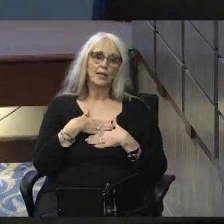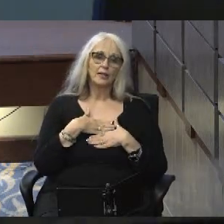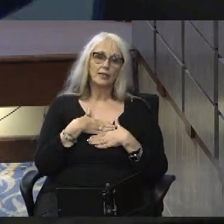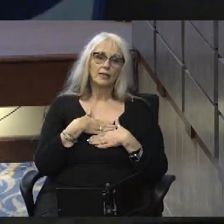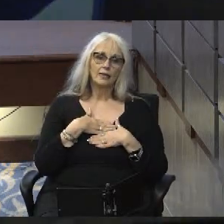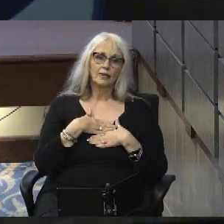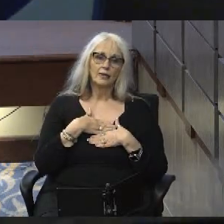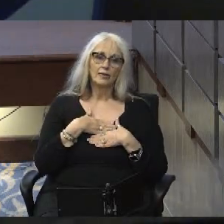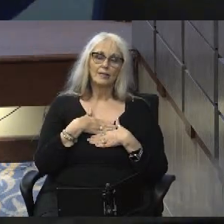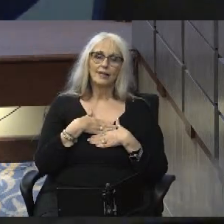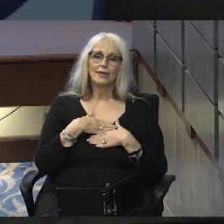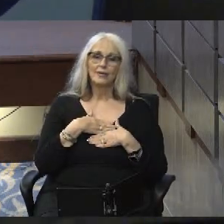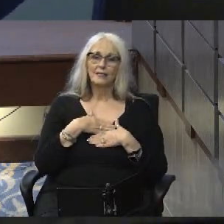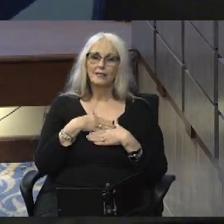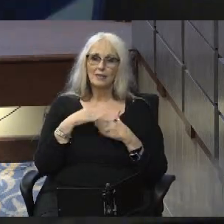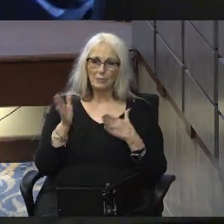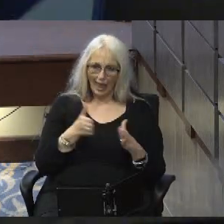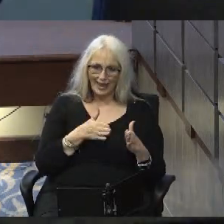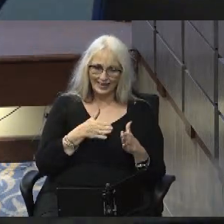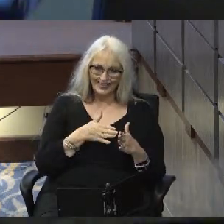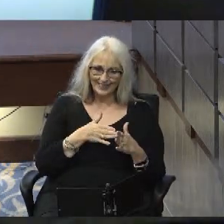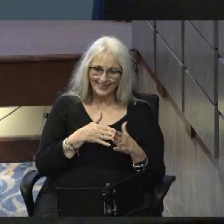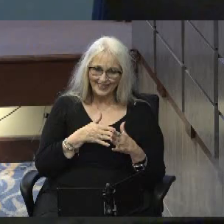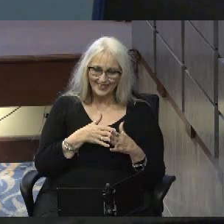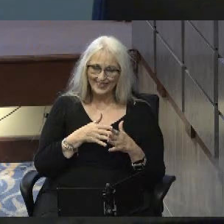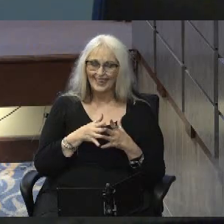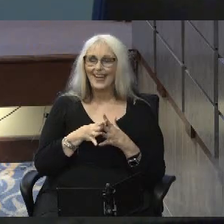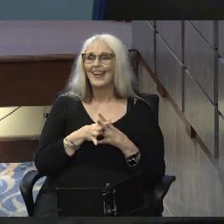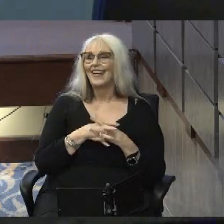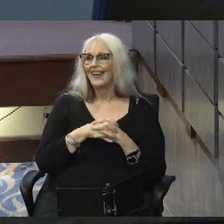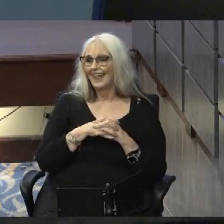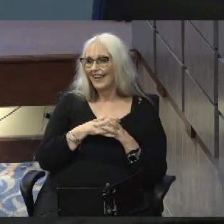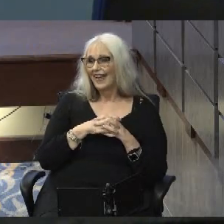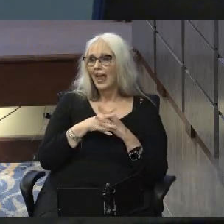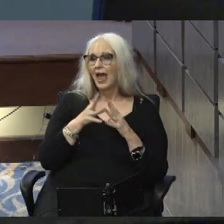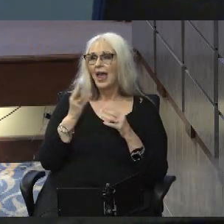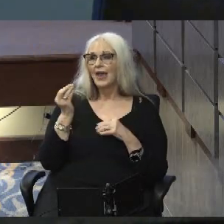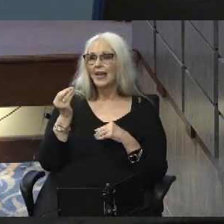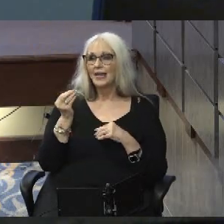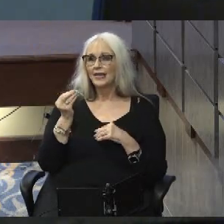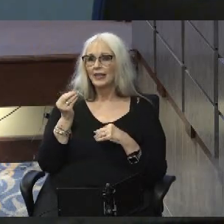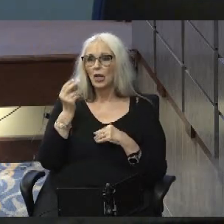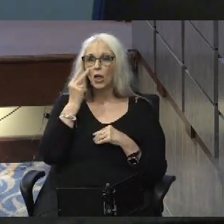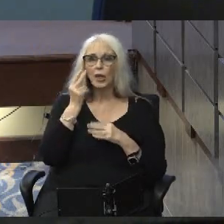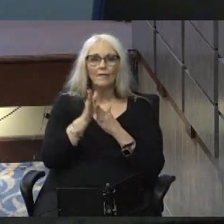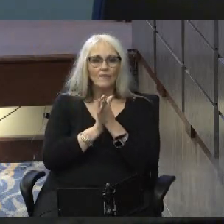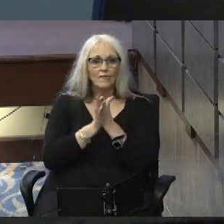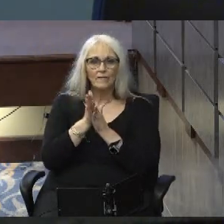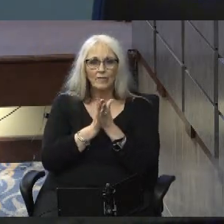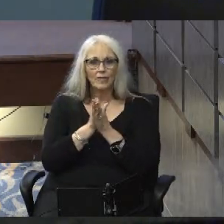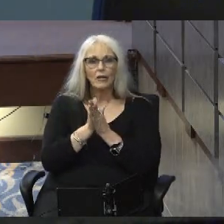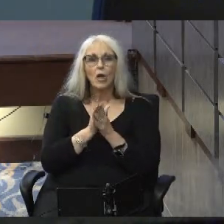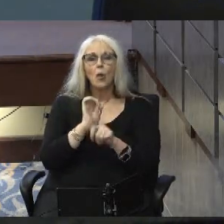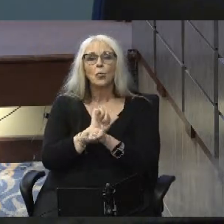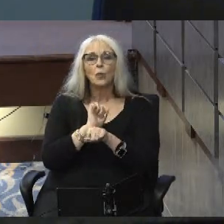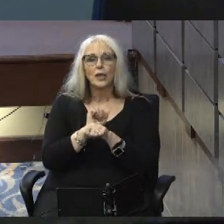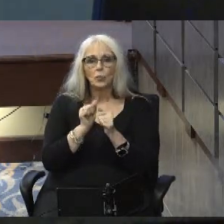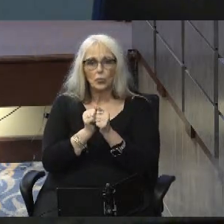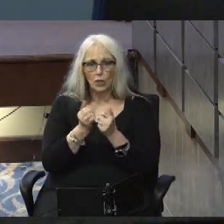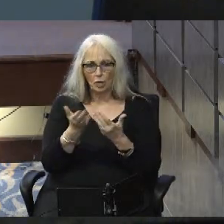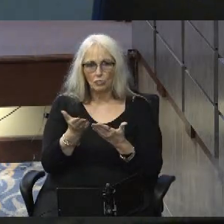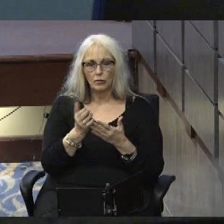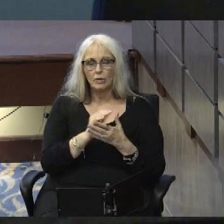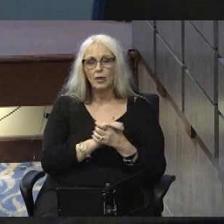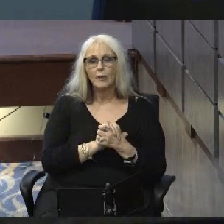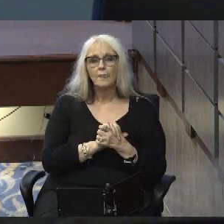chart here also is excellent. And looking forward to working with y'all, because again, the